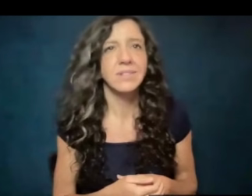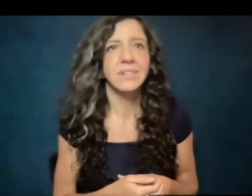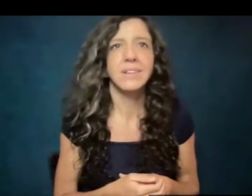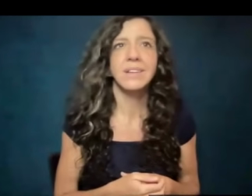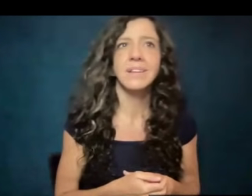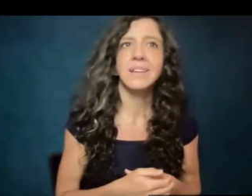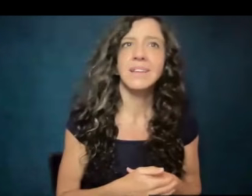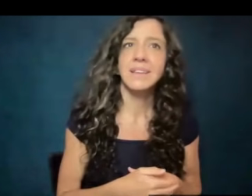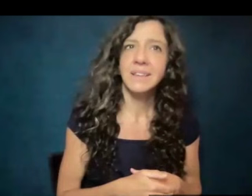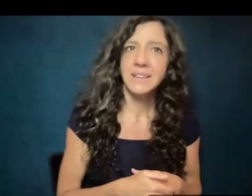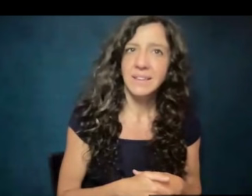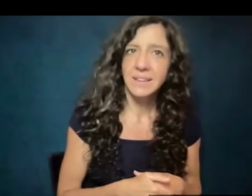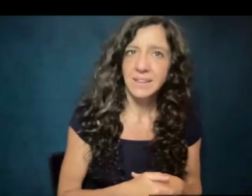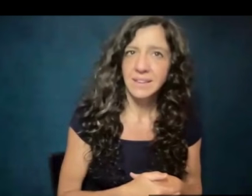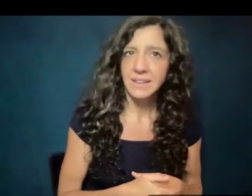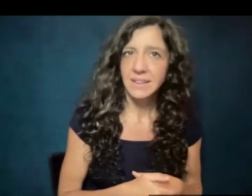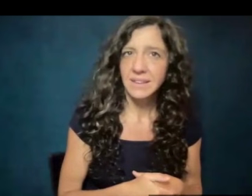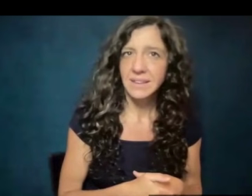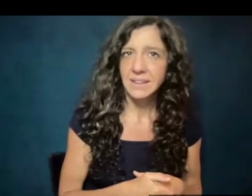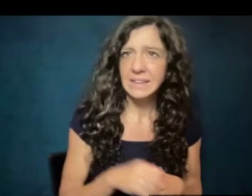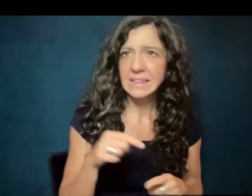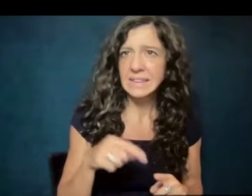red flag on it, like do this now.